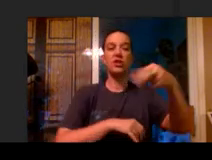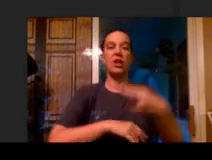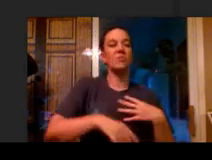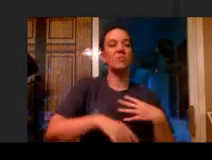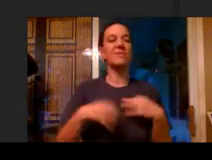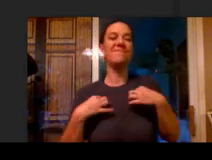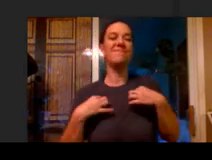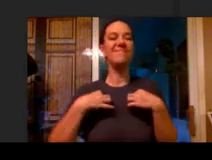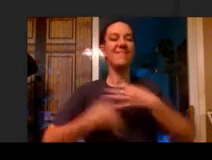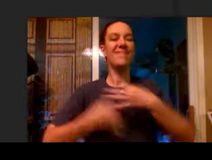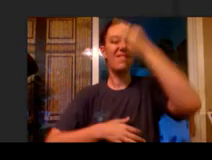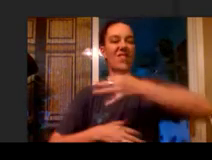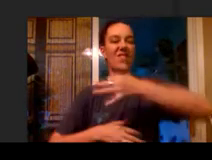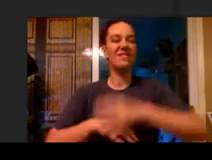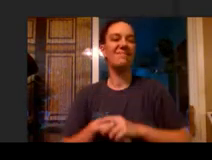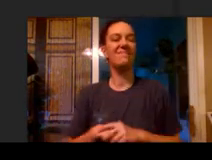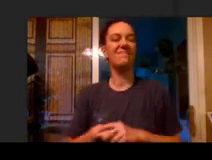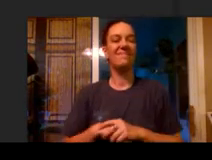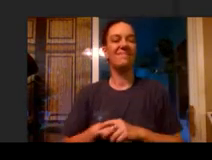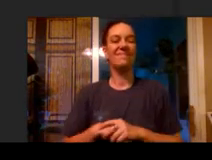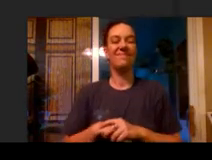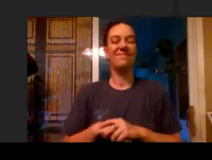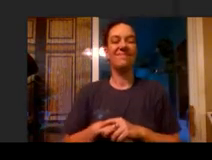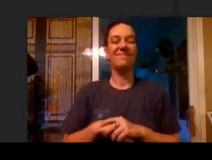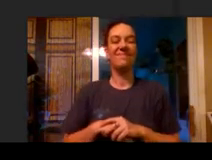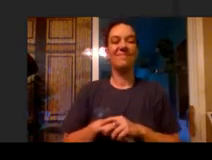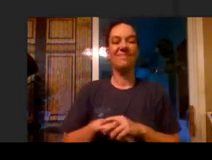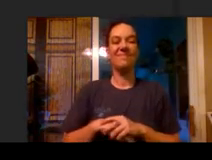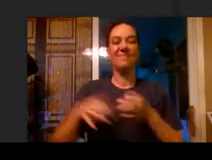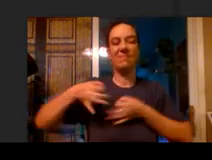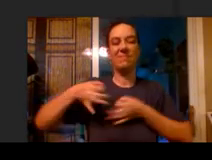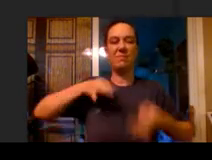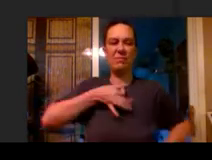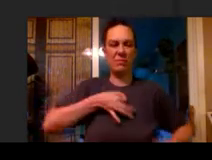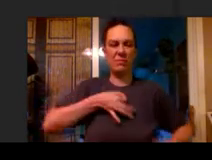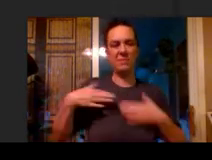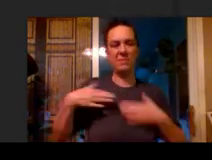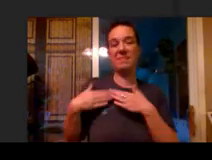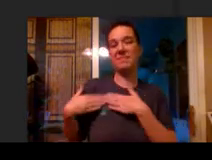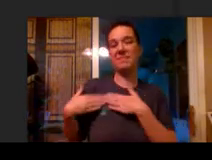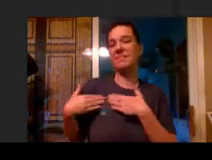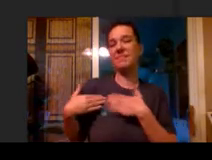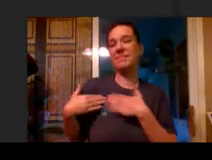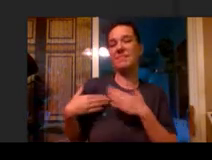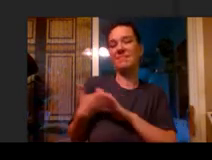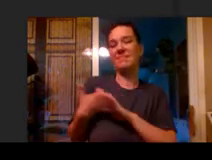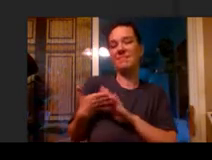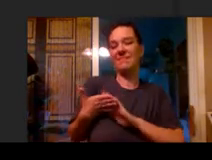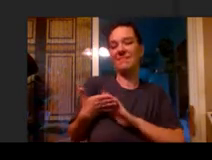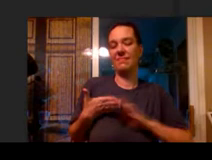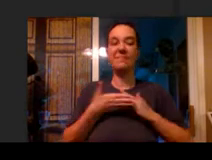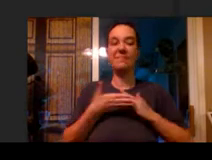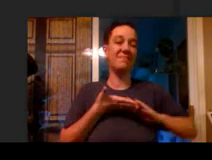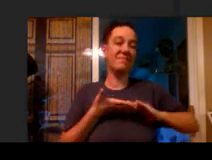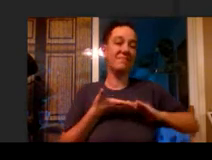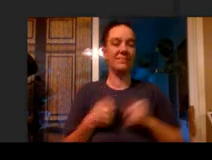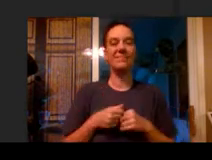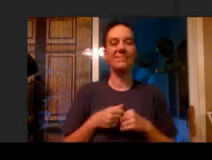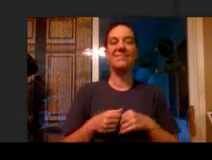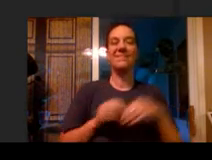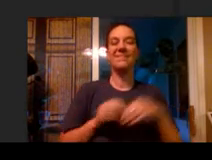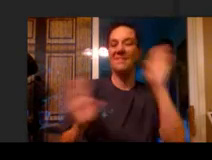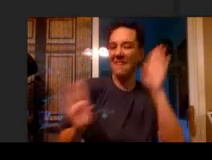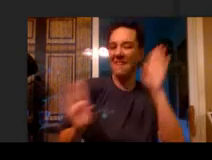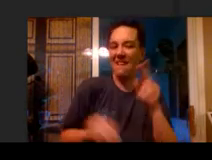the front, shining on his medals with his shirt sleeve. Hello, Holly, he